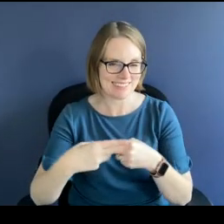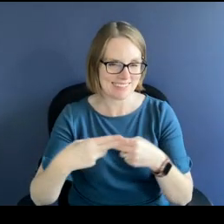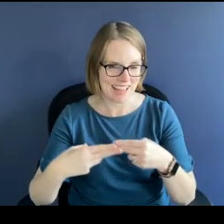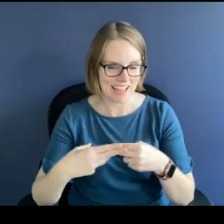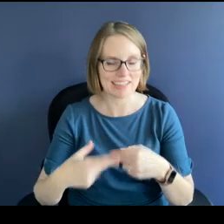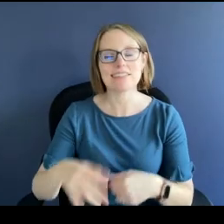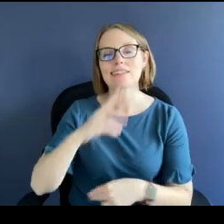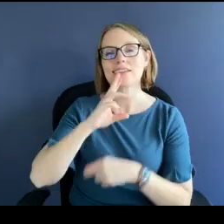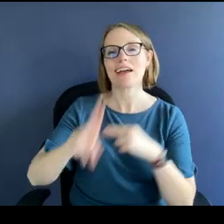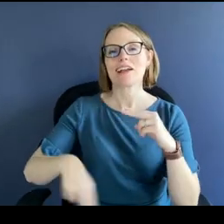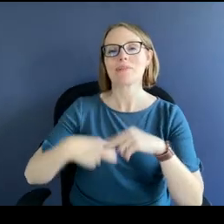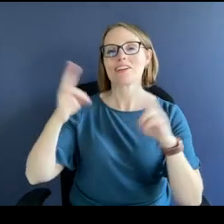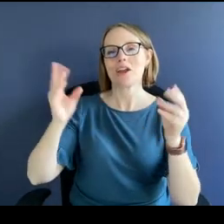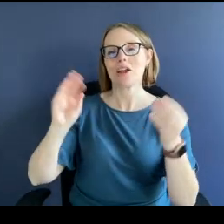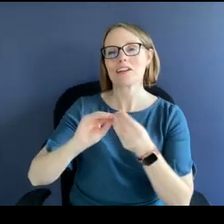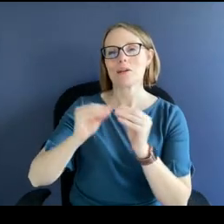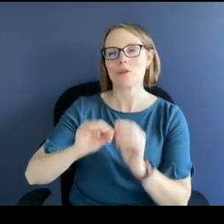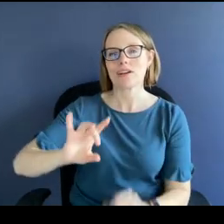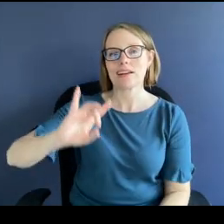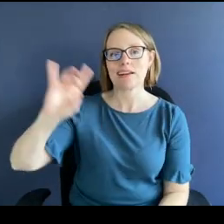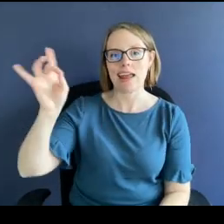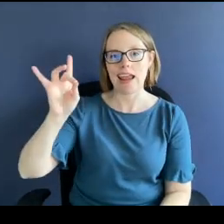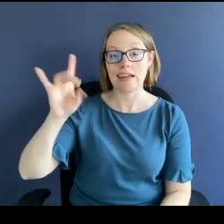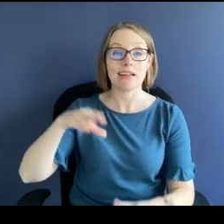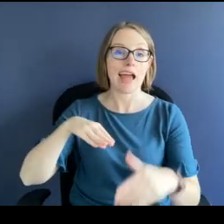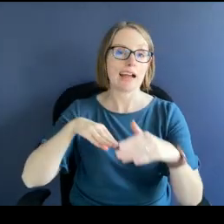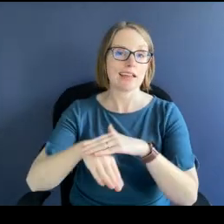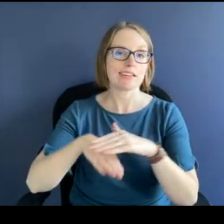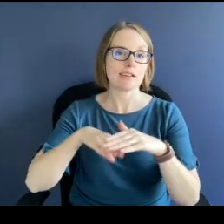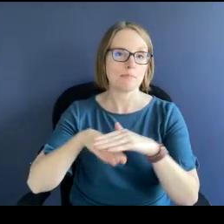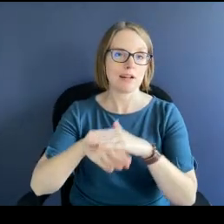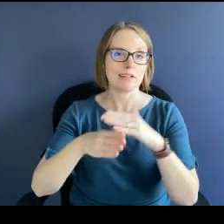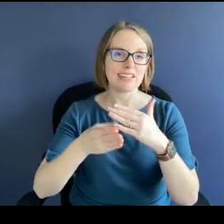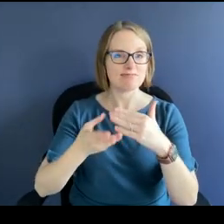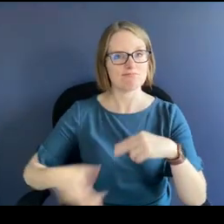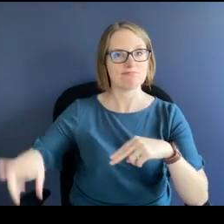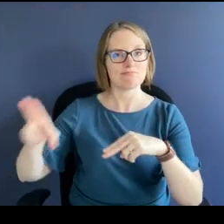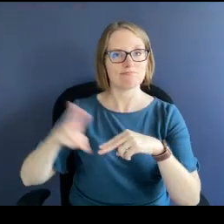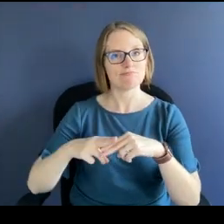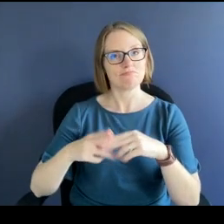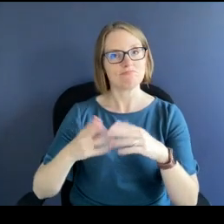will talk about increased accessibility.